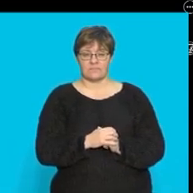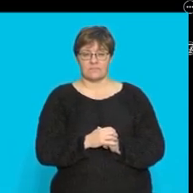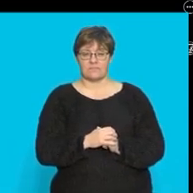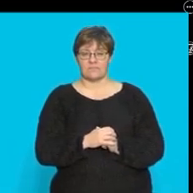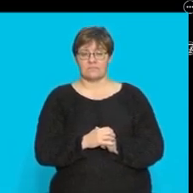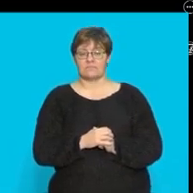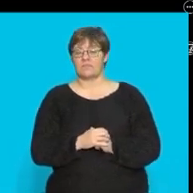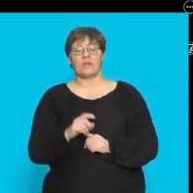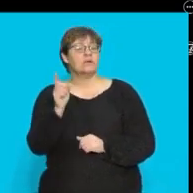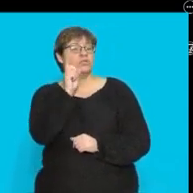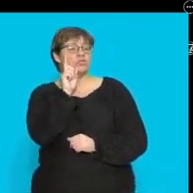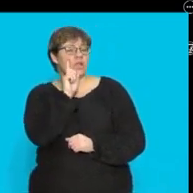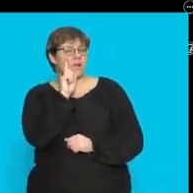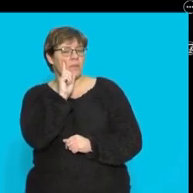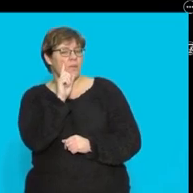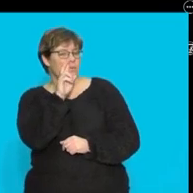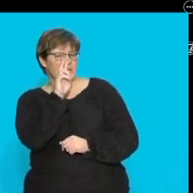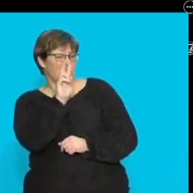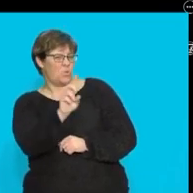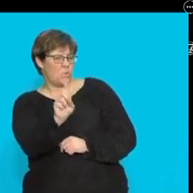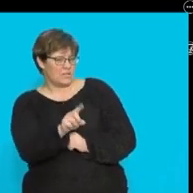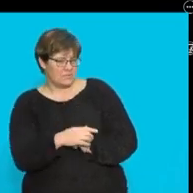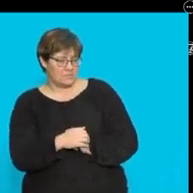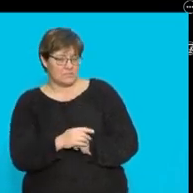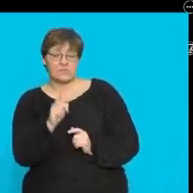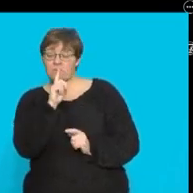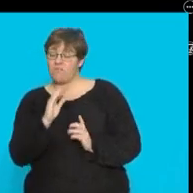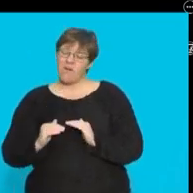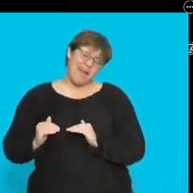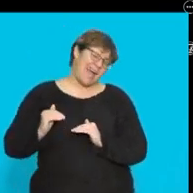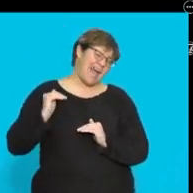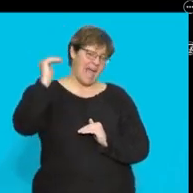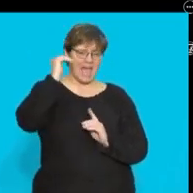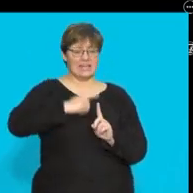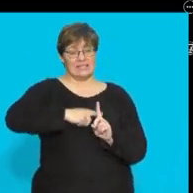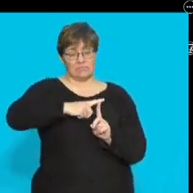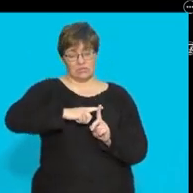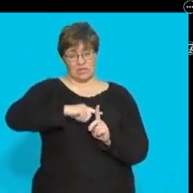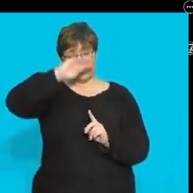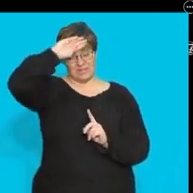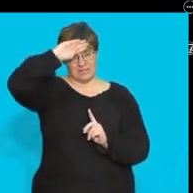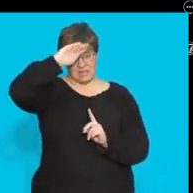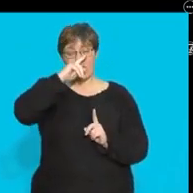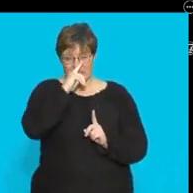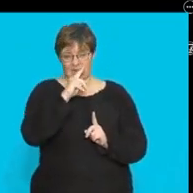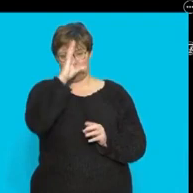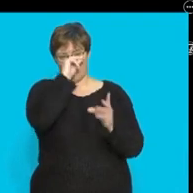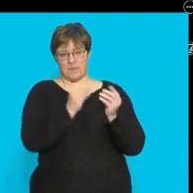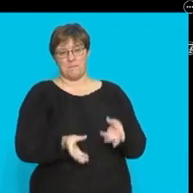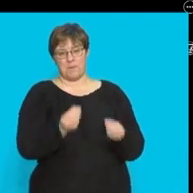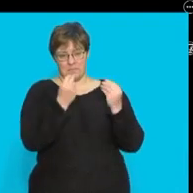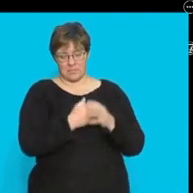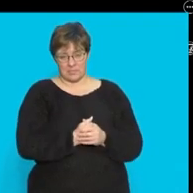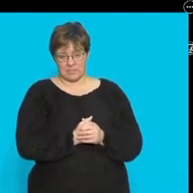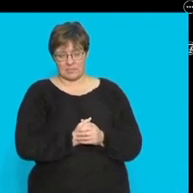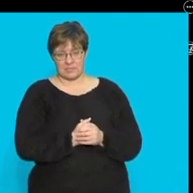Okay, we're just double checking what we have to look at, and we're looking for the highest temperature this patient experienced.